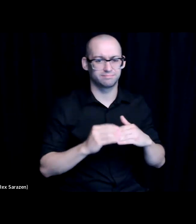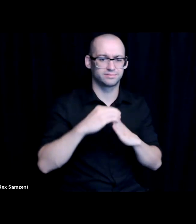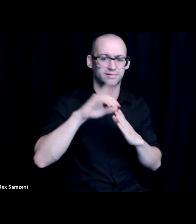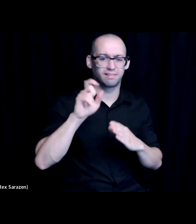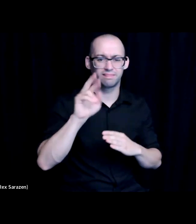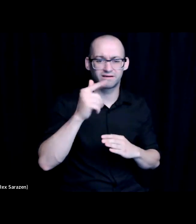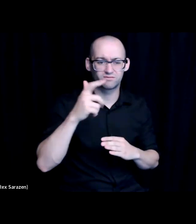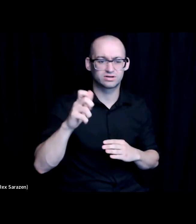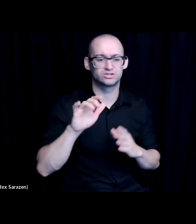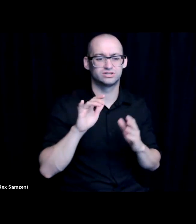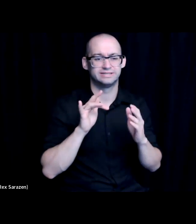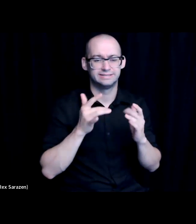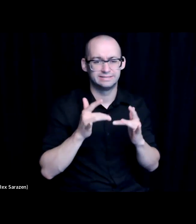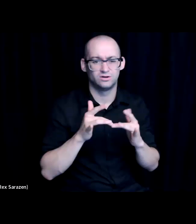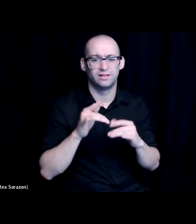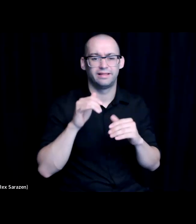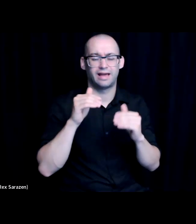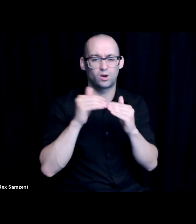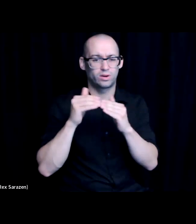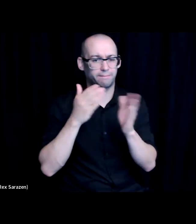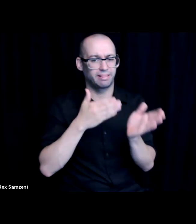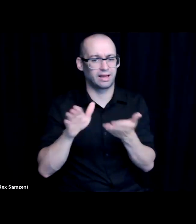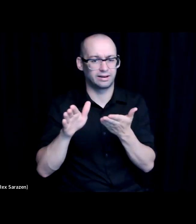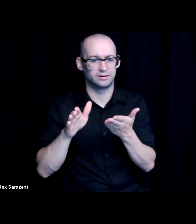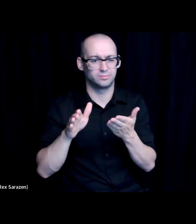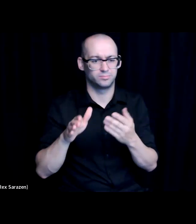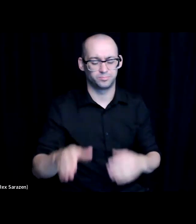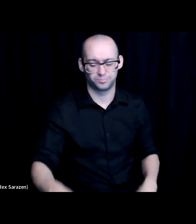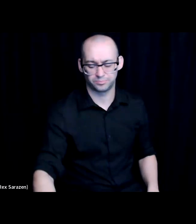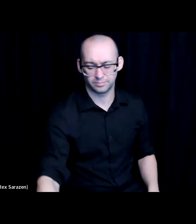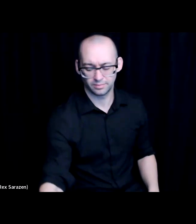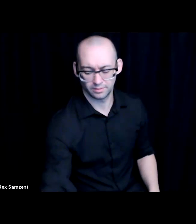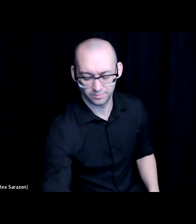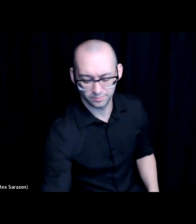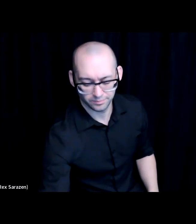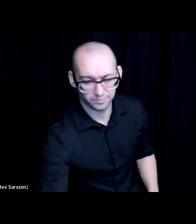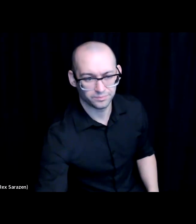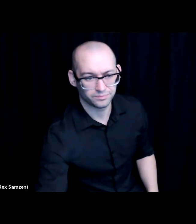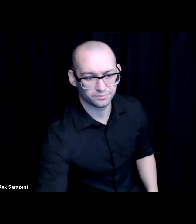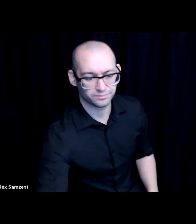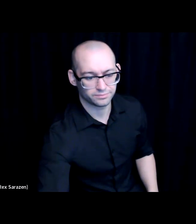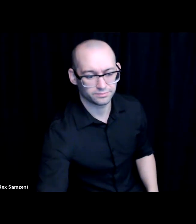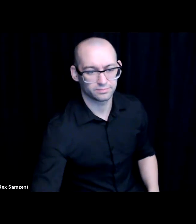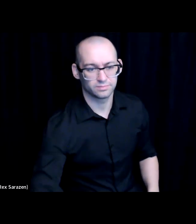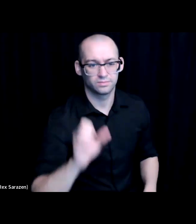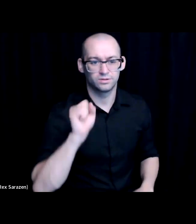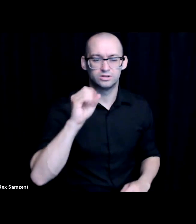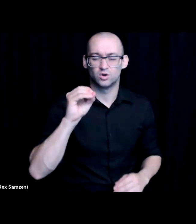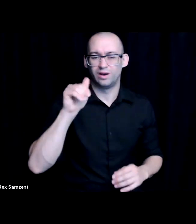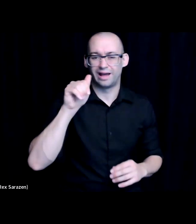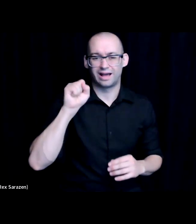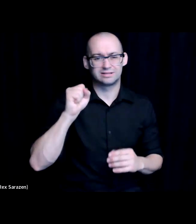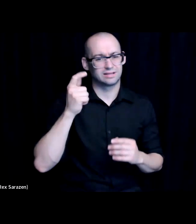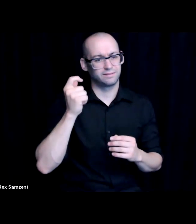digital equity plan to provide support for those solutions. So as a little